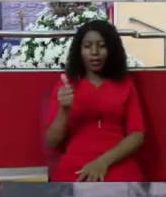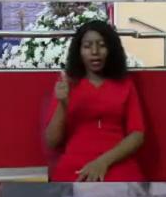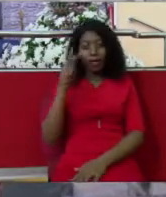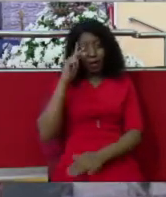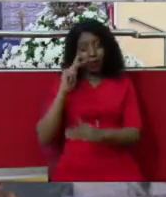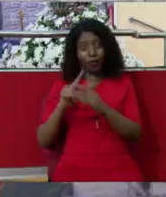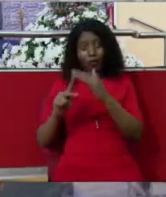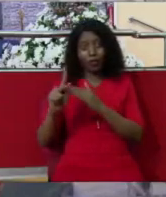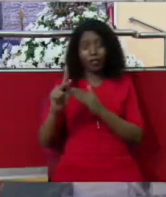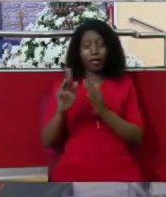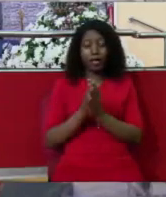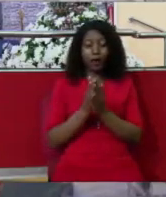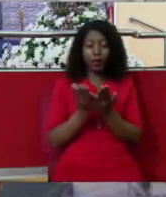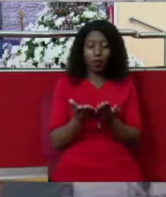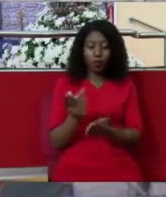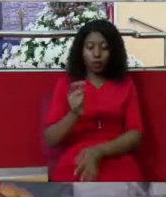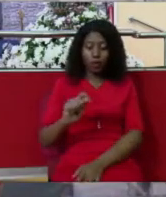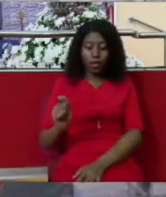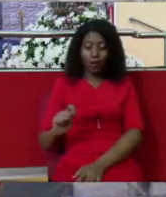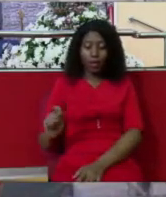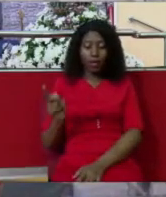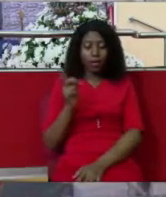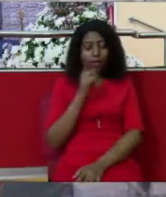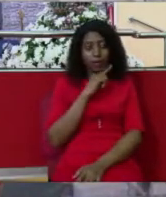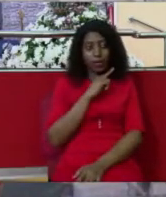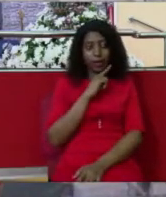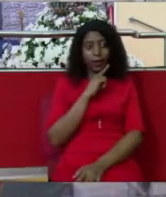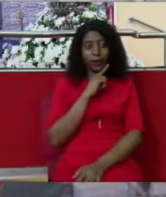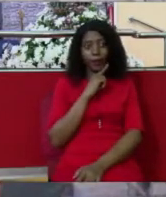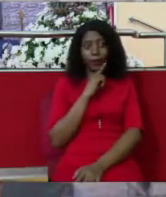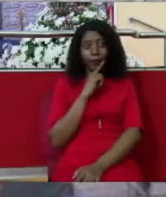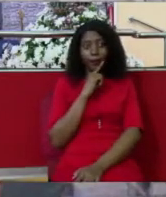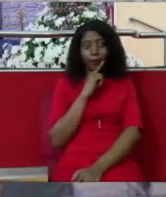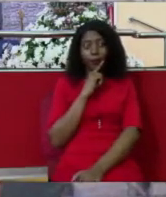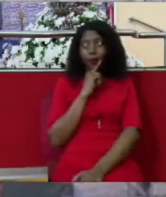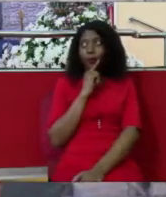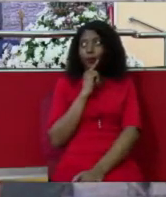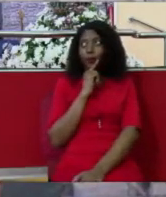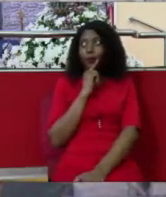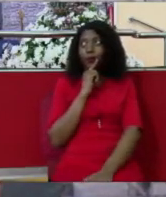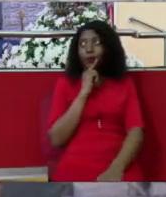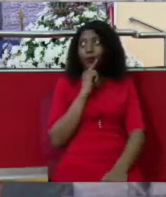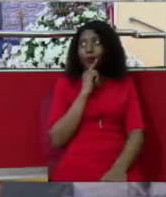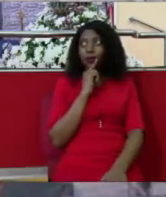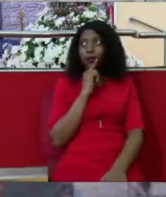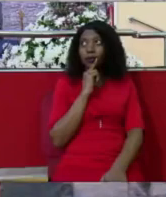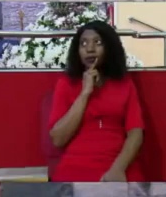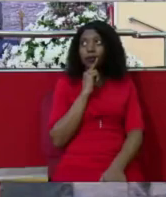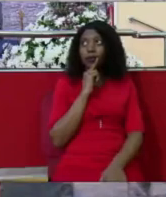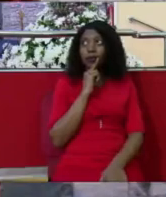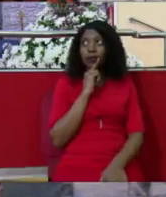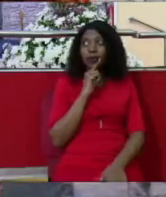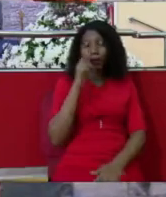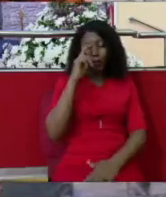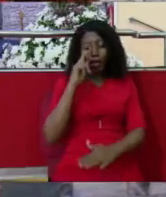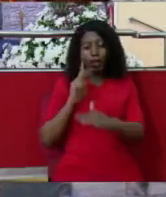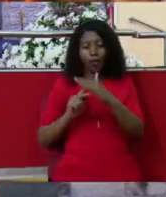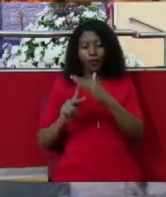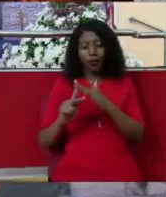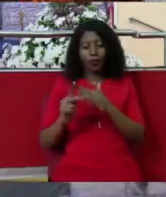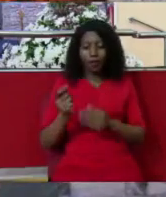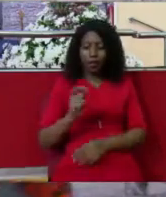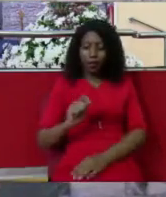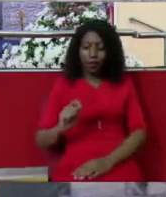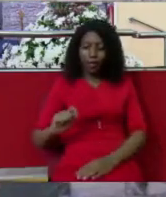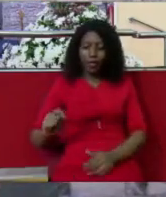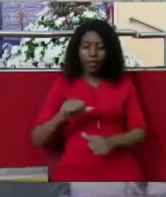books that are written, na ukiangazia wale vitabu vingine vya wanabii ambazo zimeandikwa, the prophets would be writing about things that were to